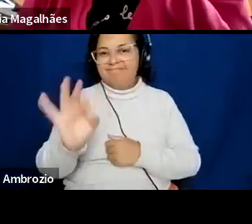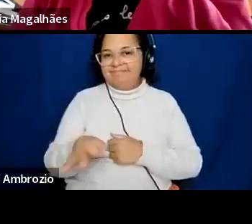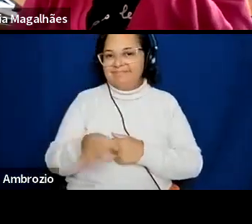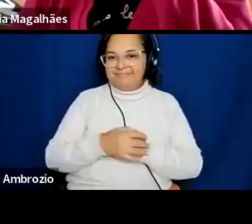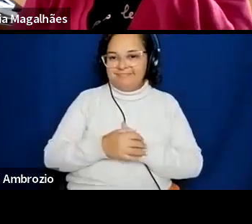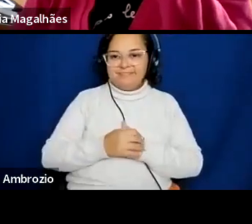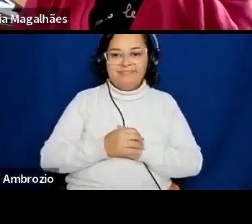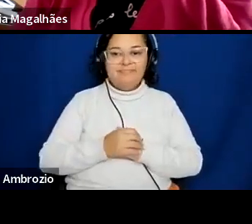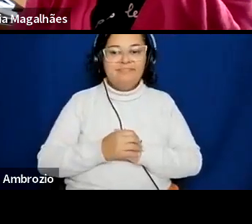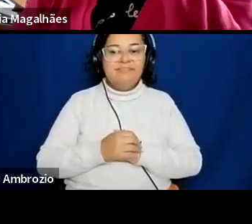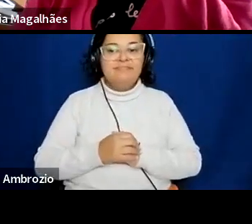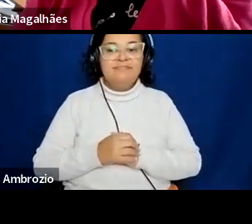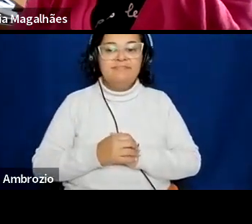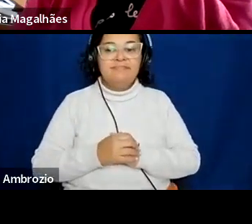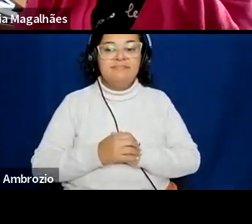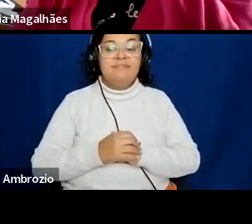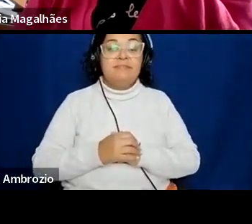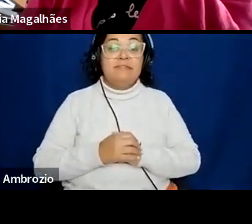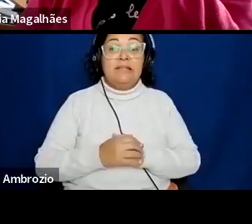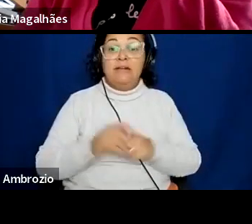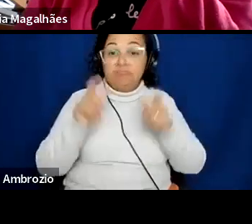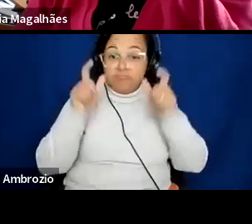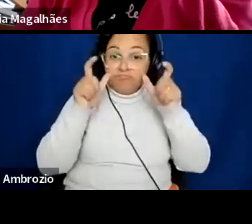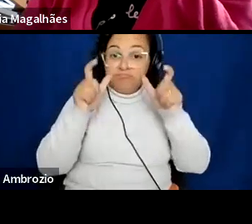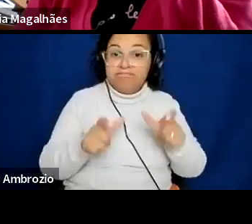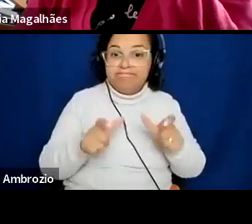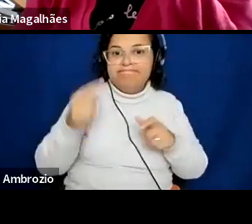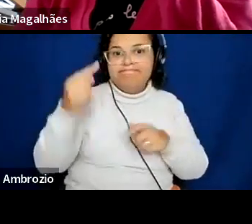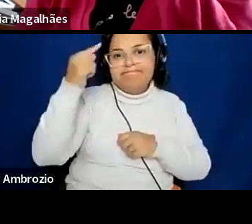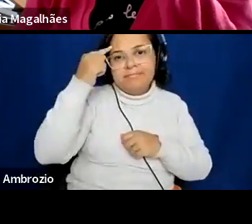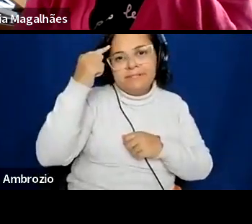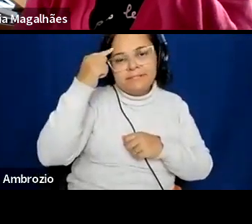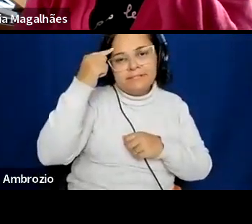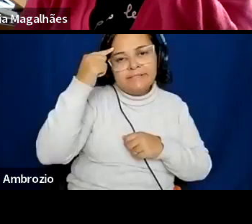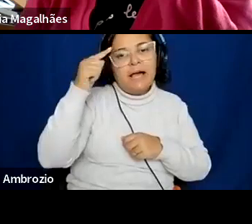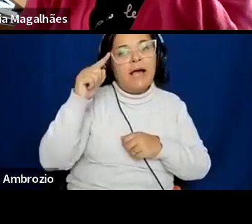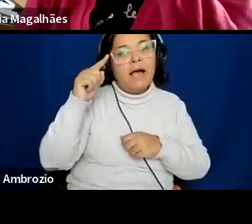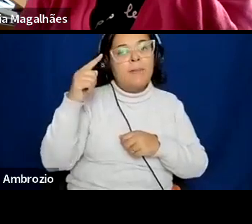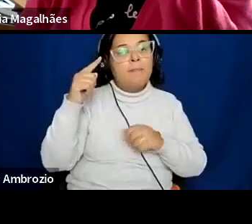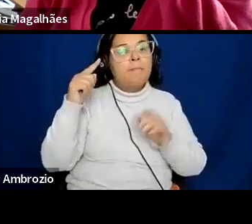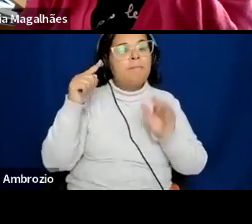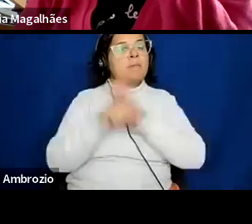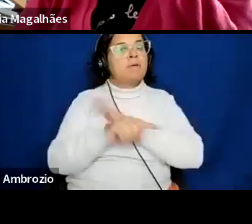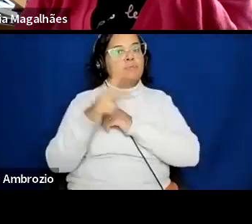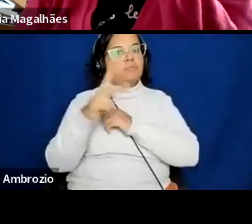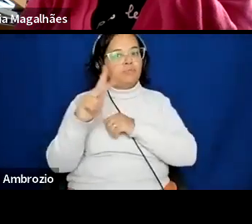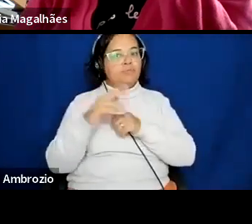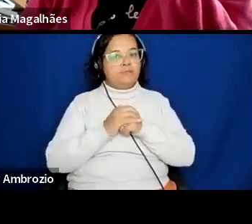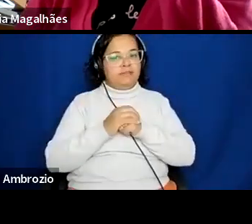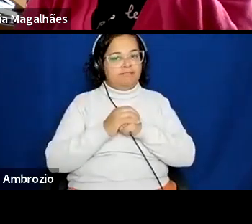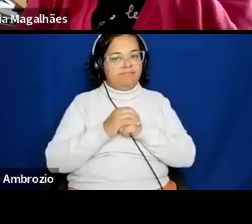And I mean, it's interesting to think about that same question for in application both to Vygotsky and Marx.